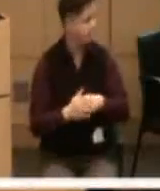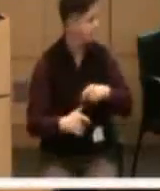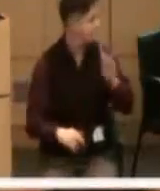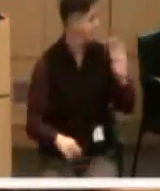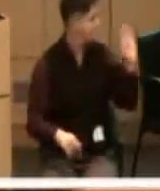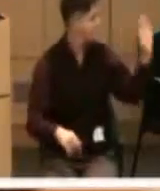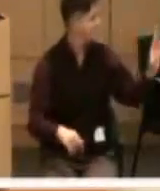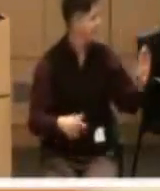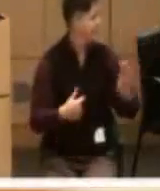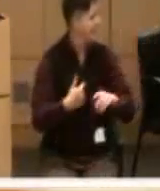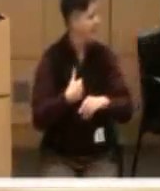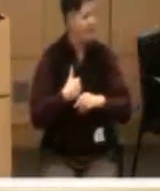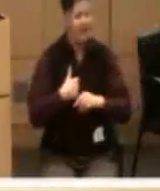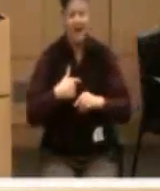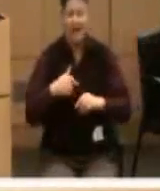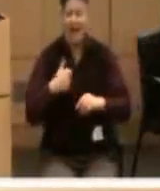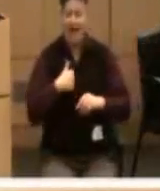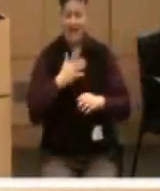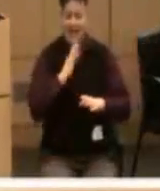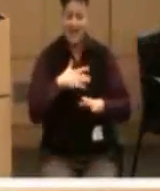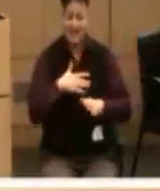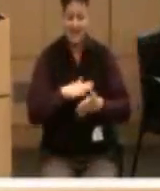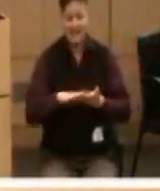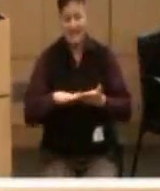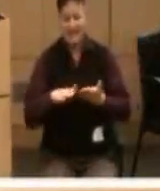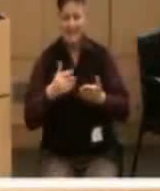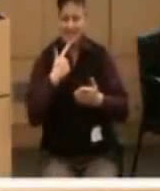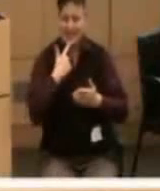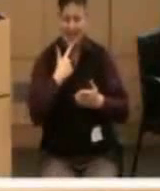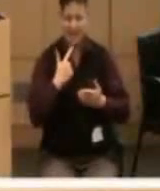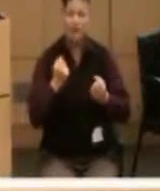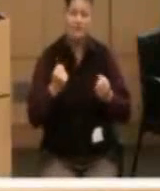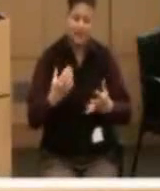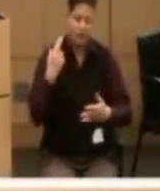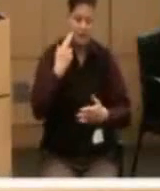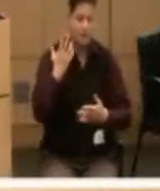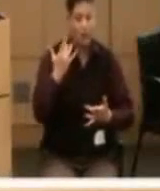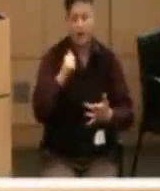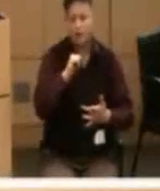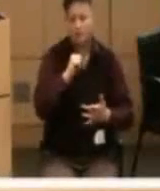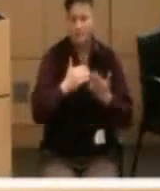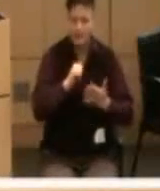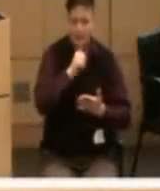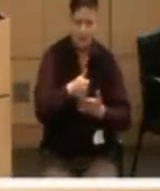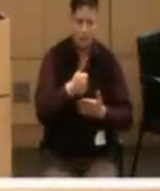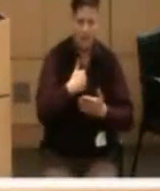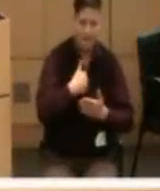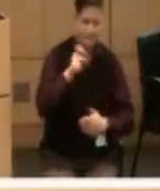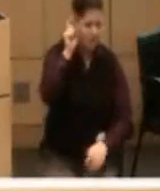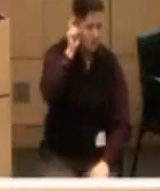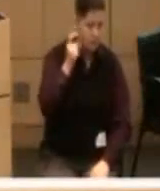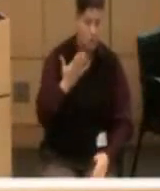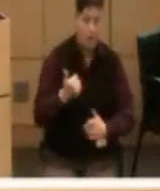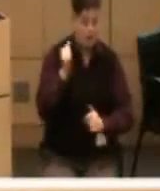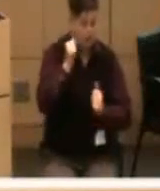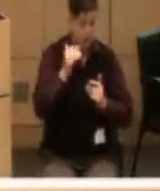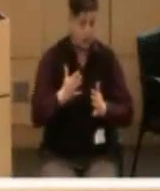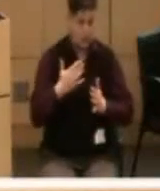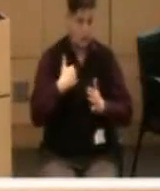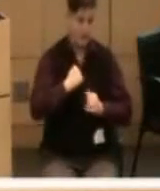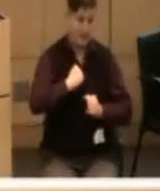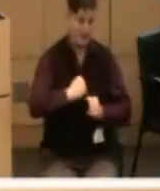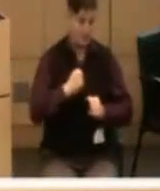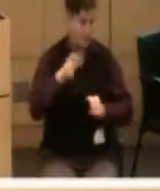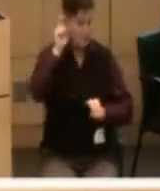clinic, so take that with a grain of salt. But I think there's many reasons why you might not you know, why audiologists might be hesitant to fit